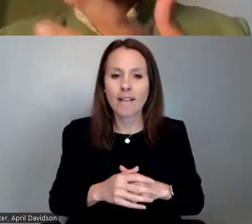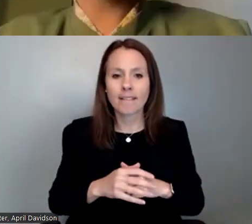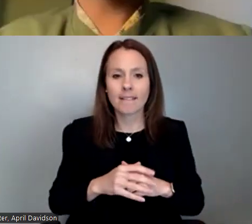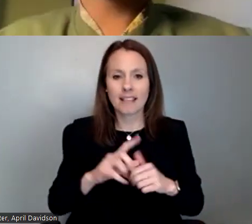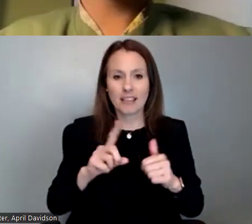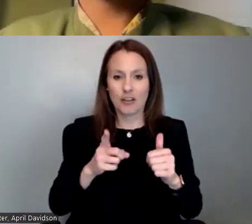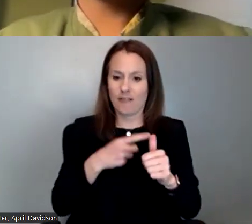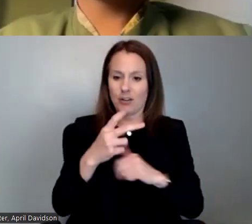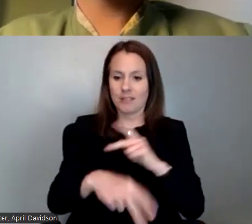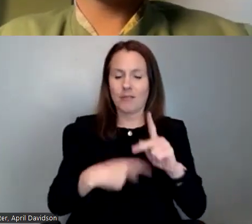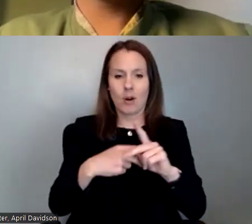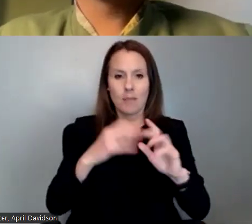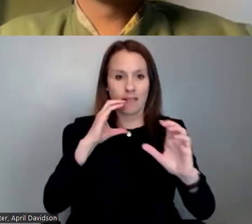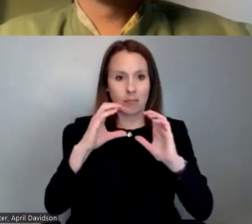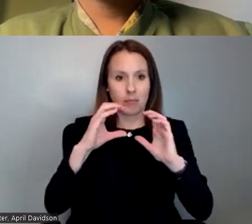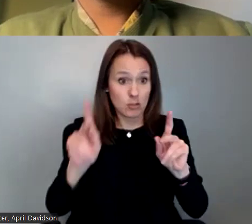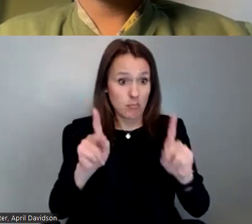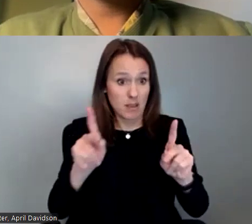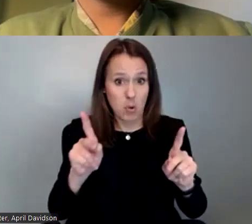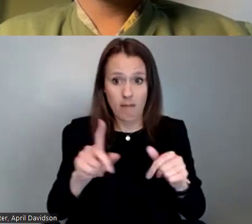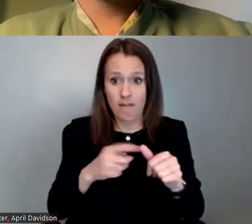form of communication that humans have